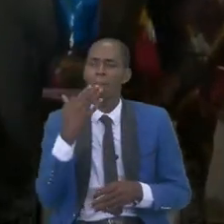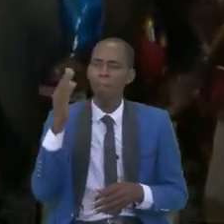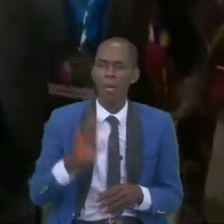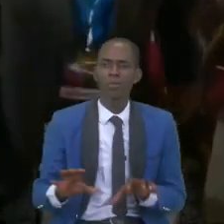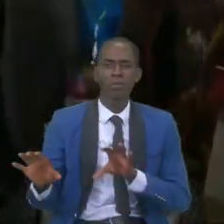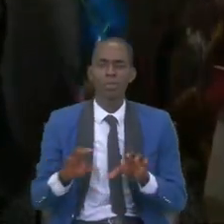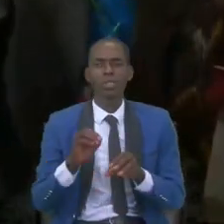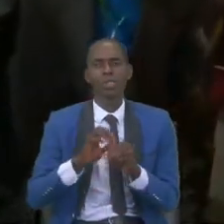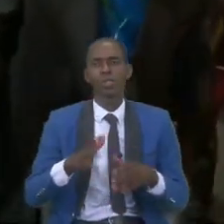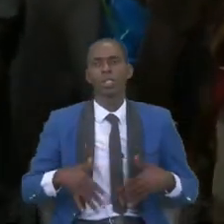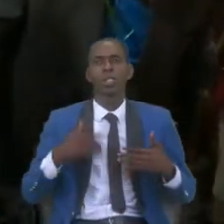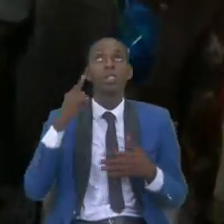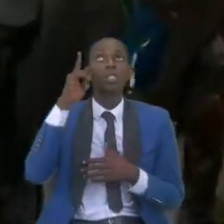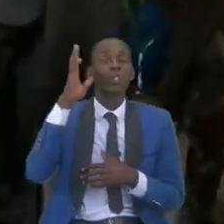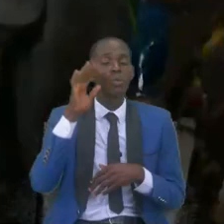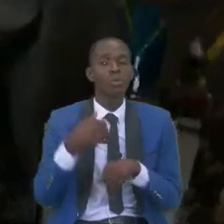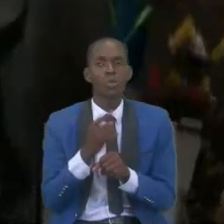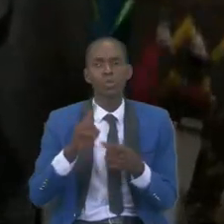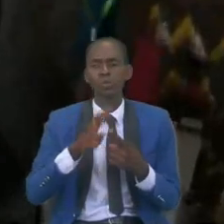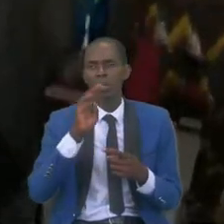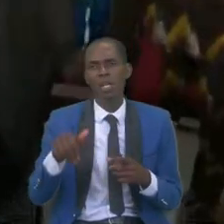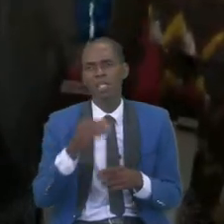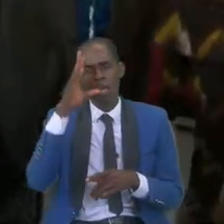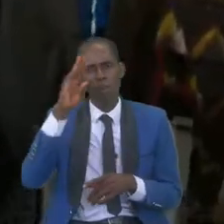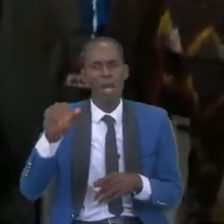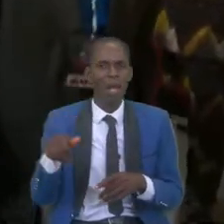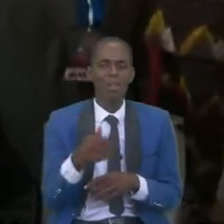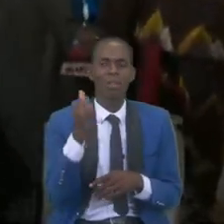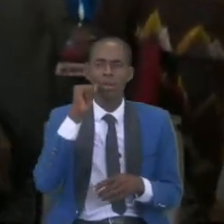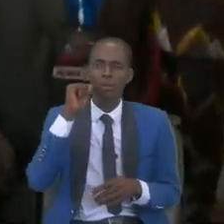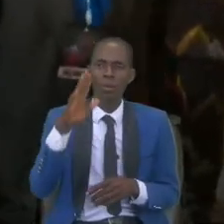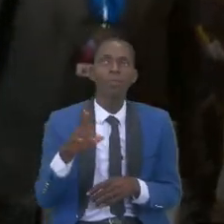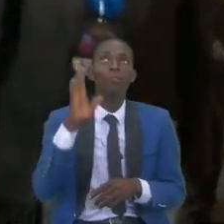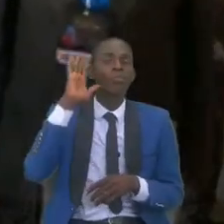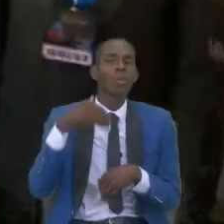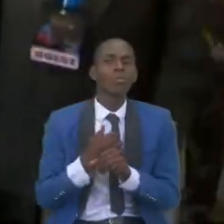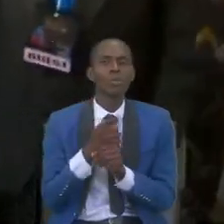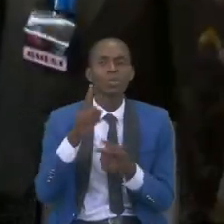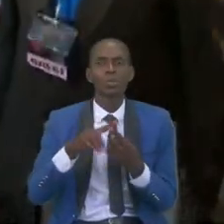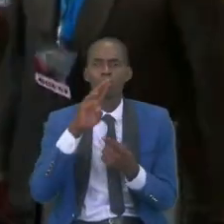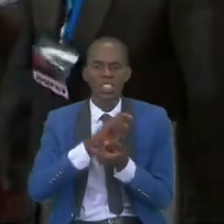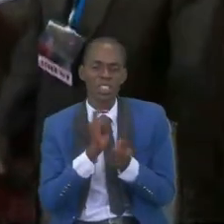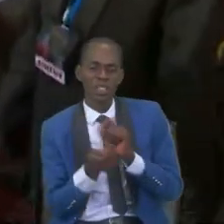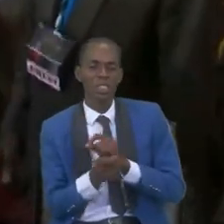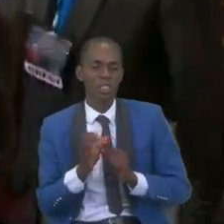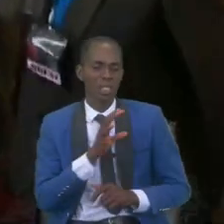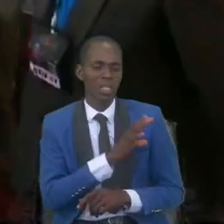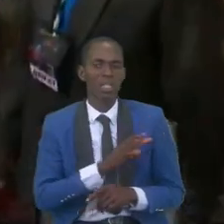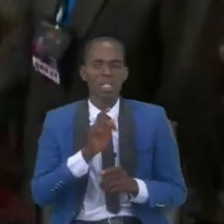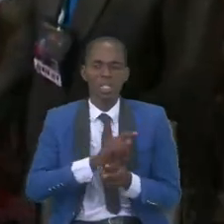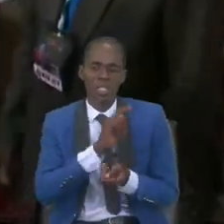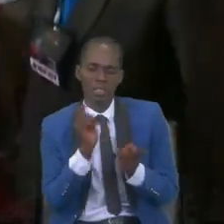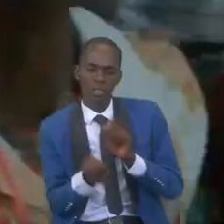life. He'll make you another man, make you another woman. He'll make you a changed character, a